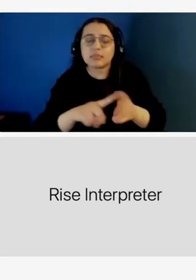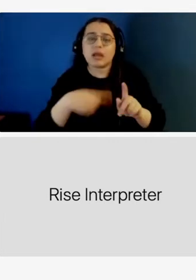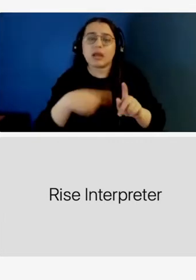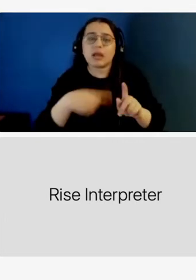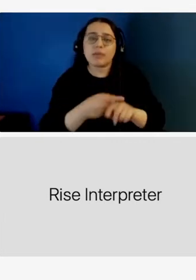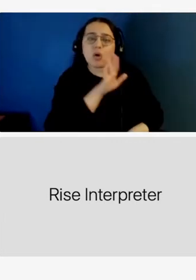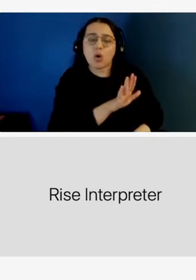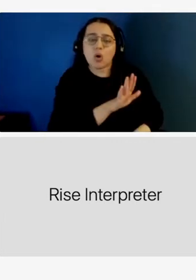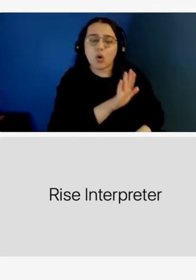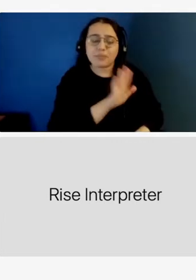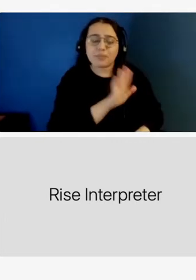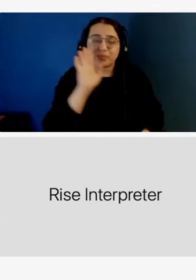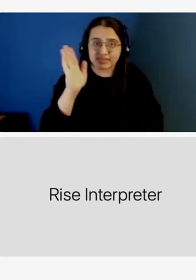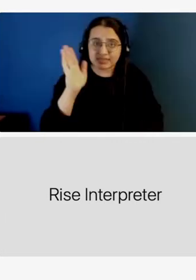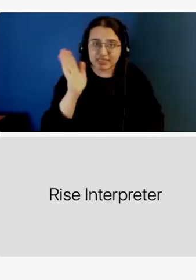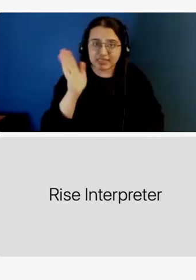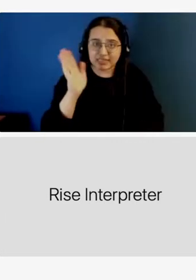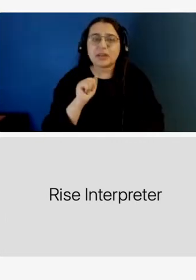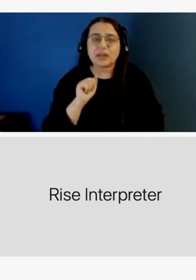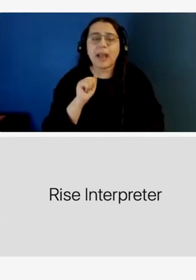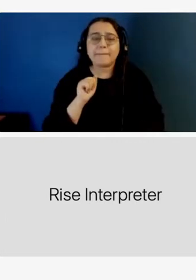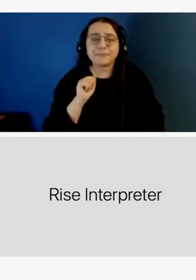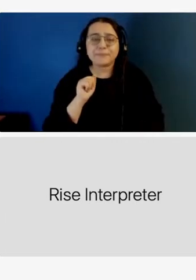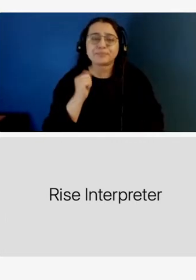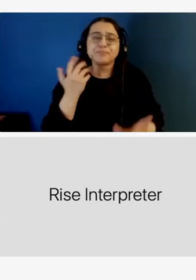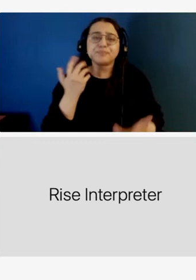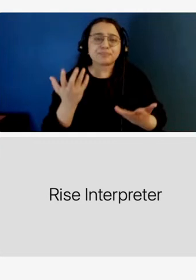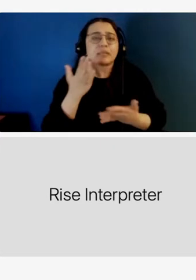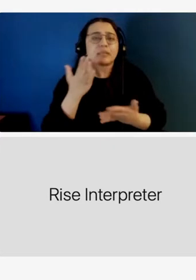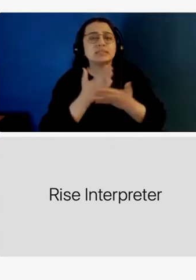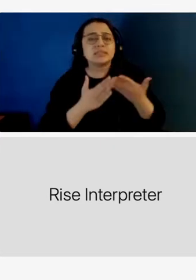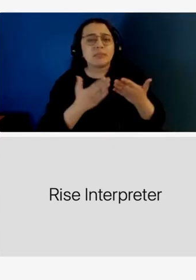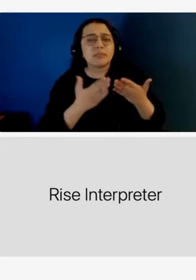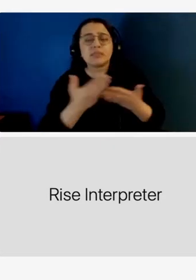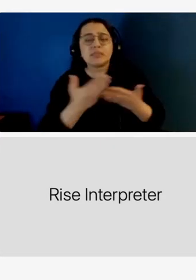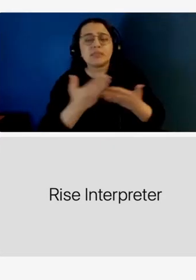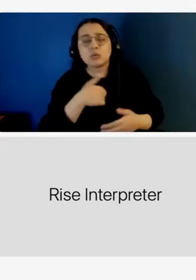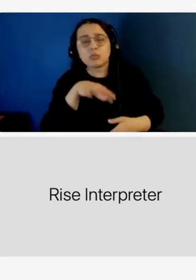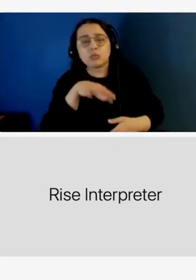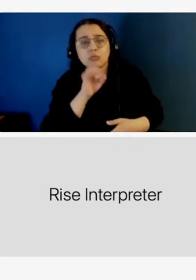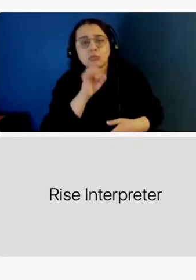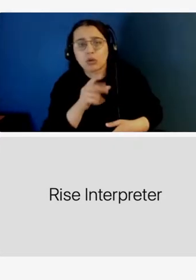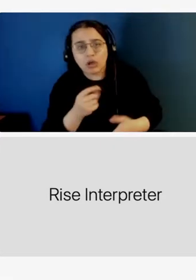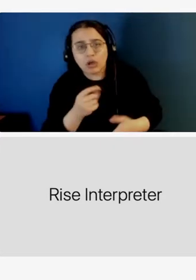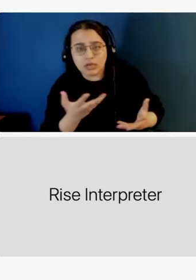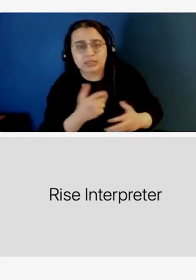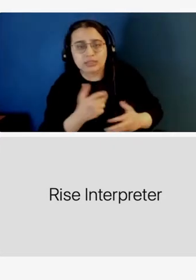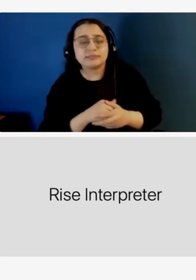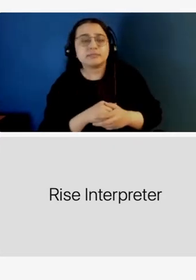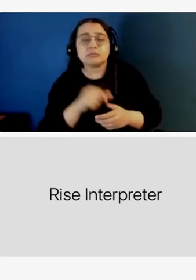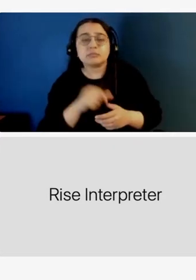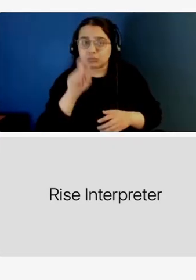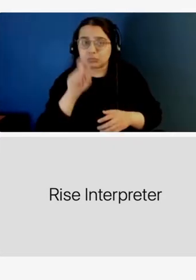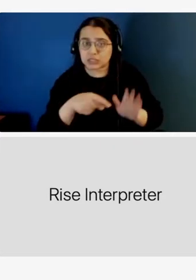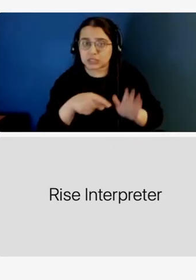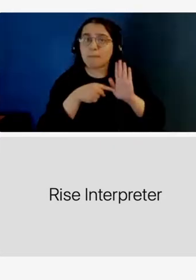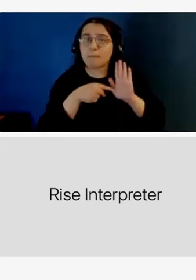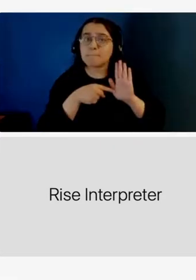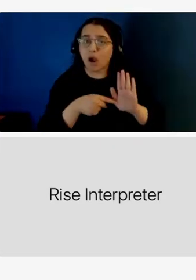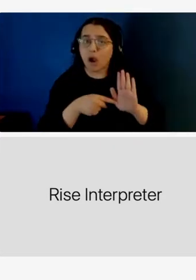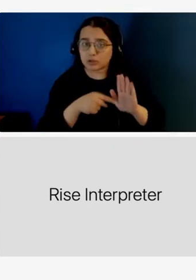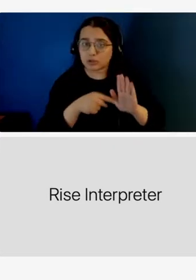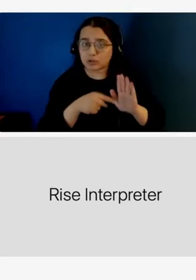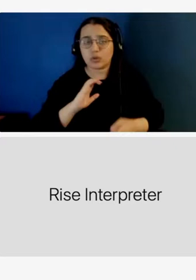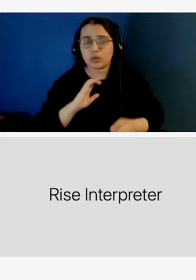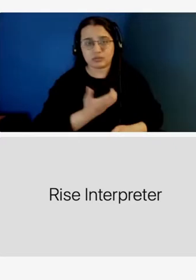presentation, some of the takeaways were to model to our students instead of mentoring them, to model to them what you want